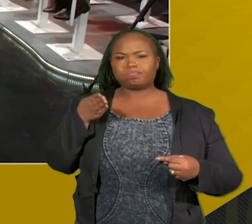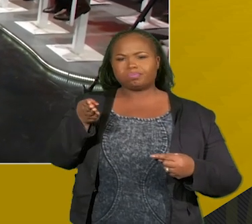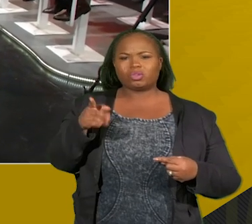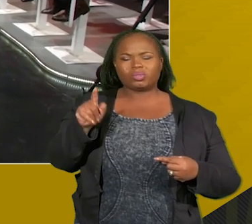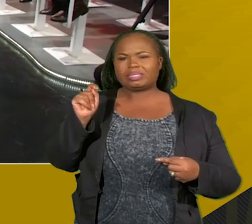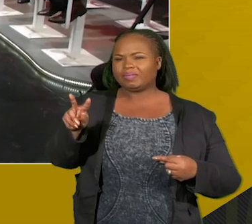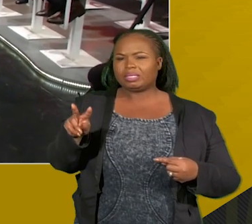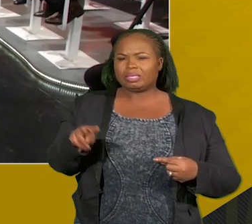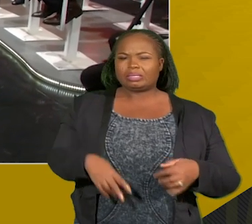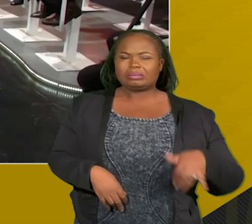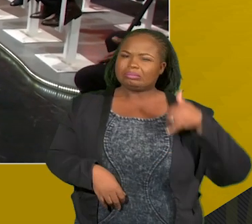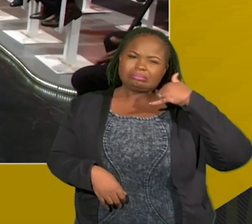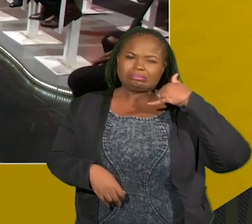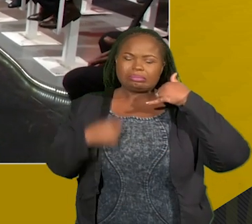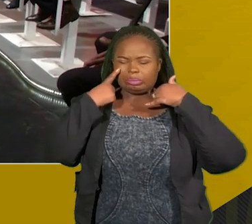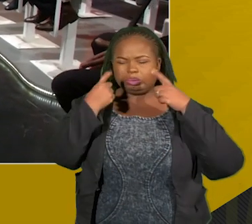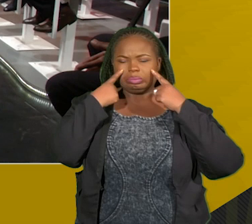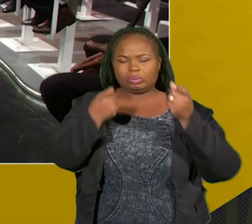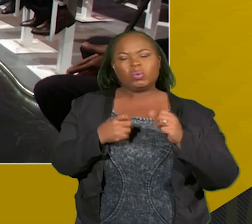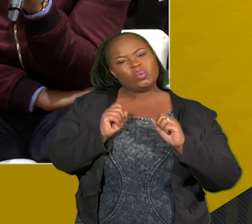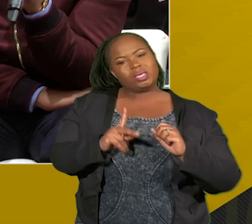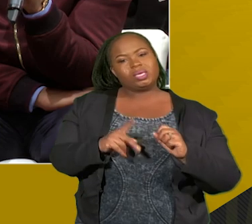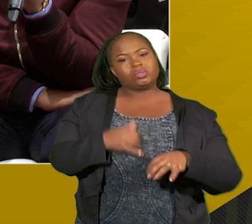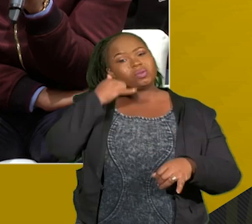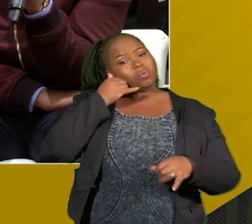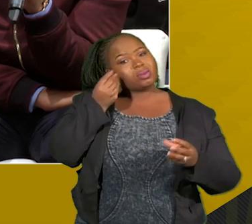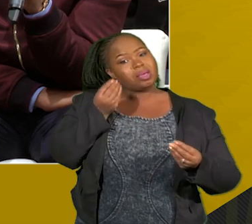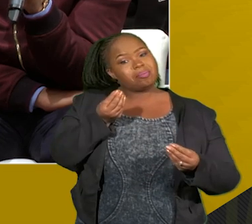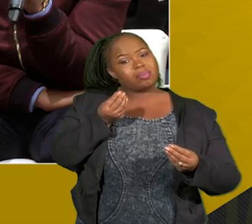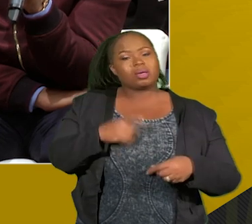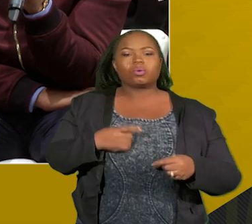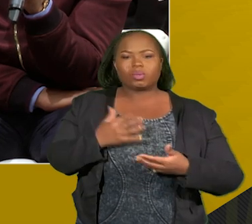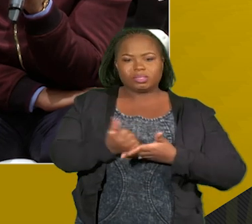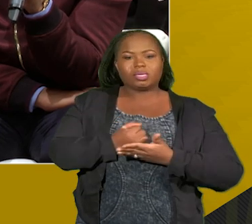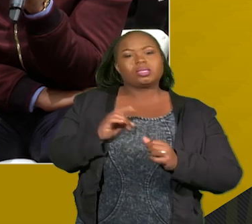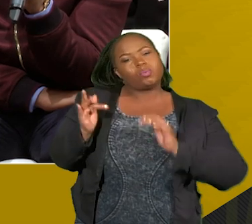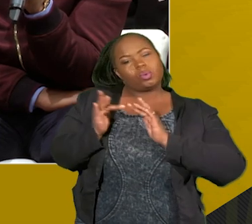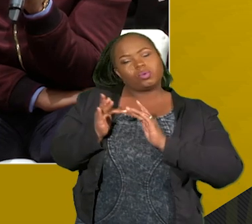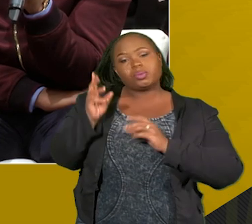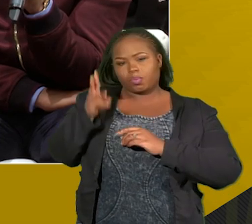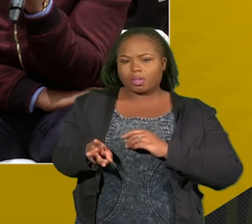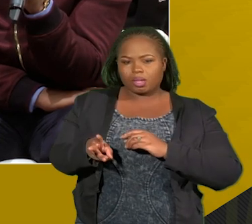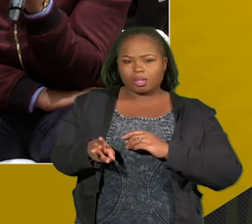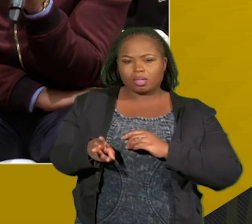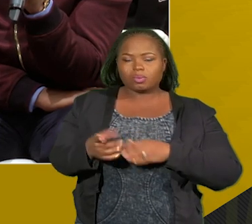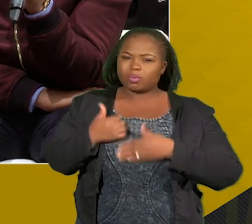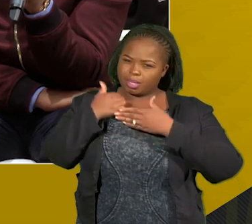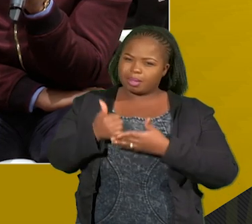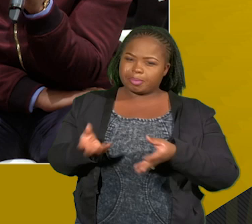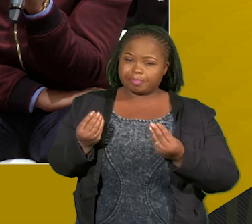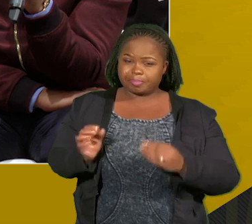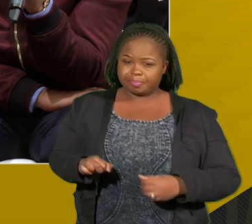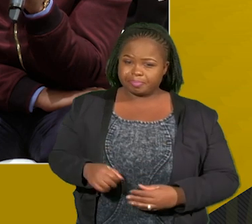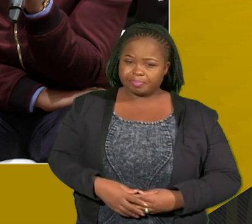TV. Oh are go tle ga utle o swaka. What we'll do is as the show re tla nka di number tsa hao ne and then we'll try and get you in contact le thuso e ka we